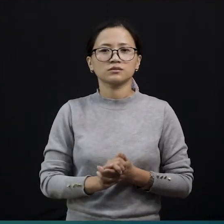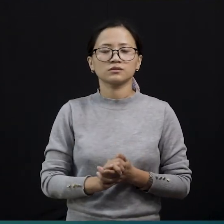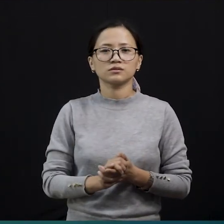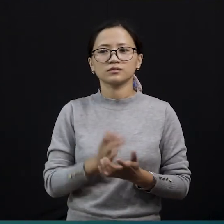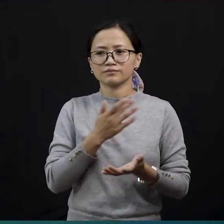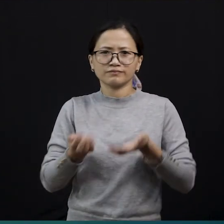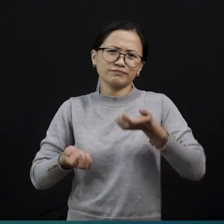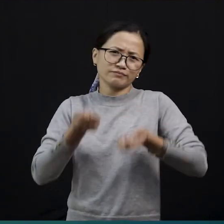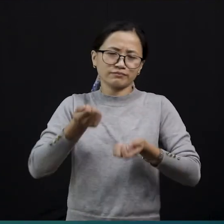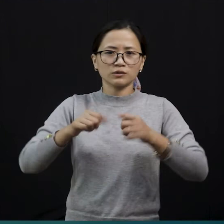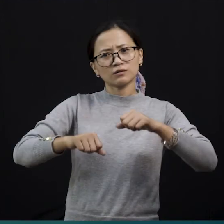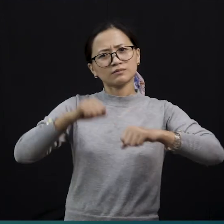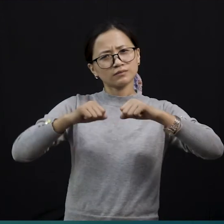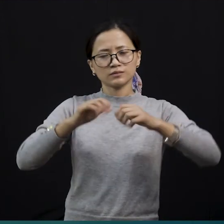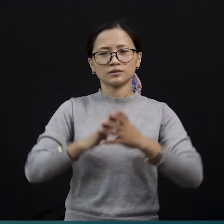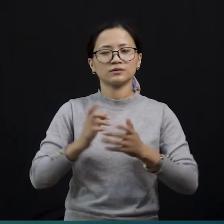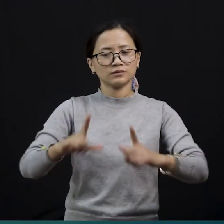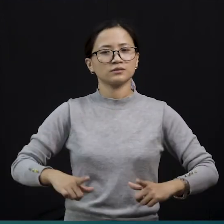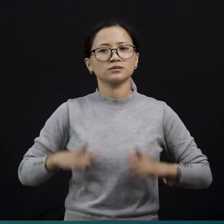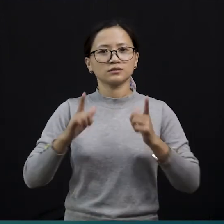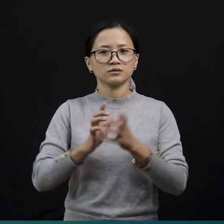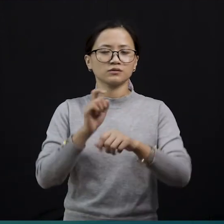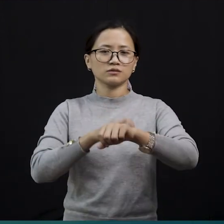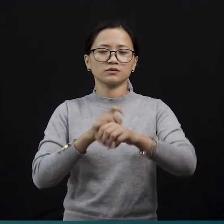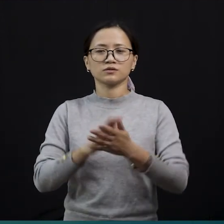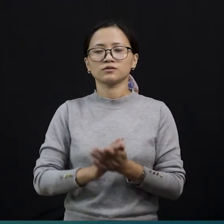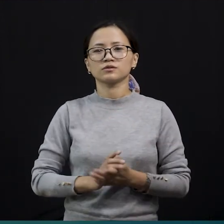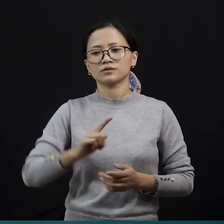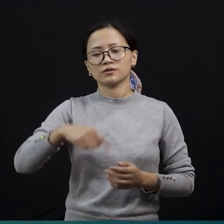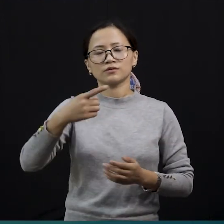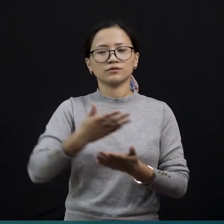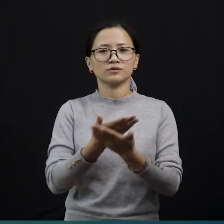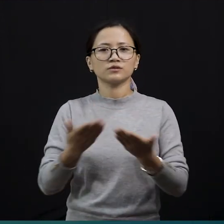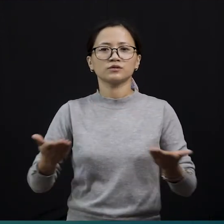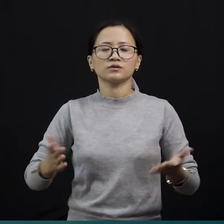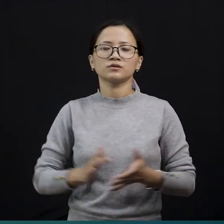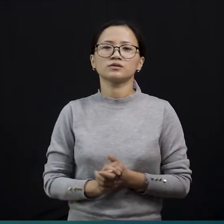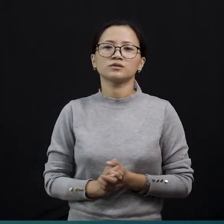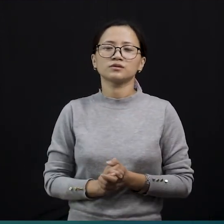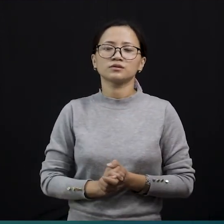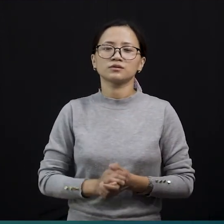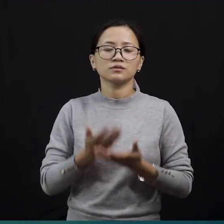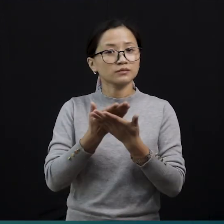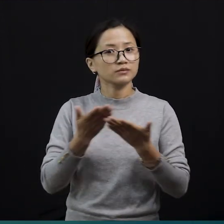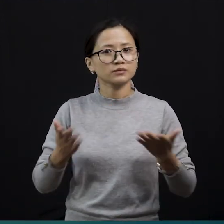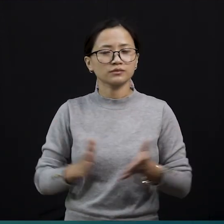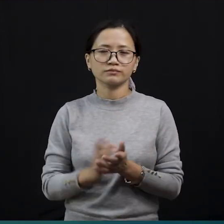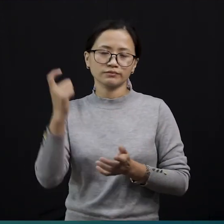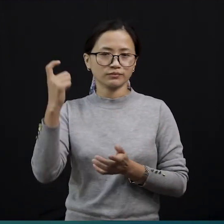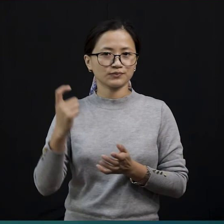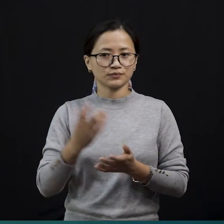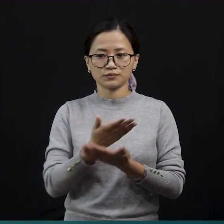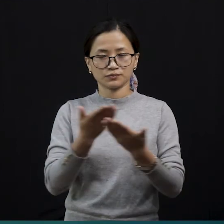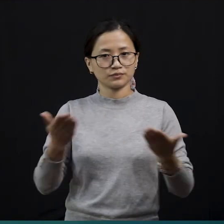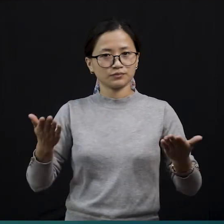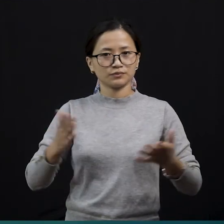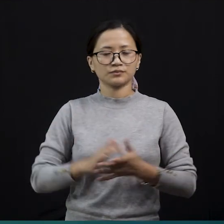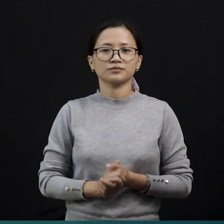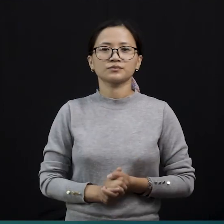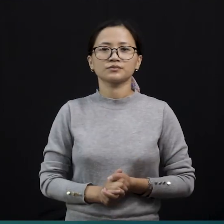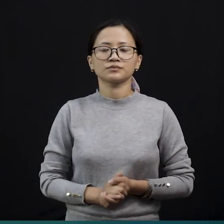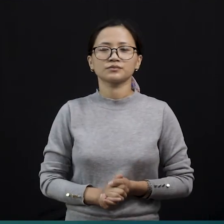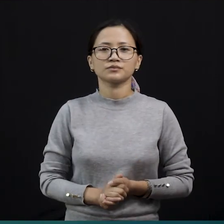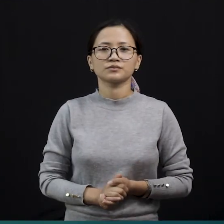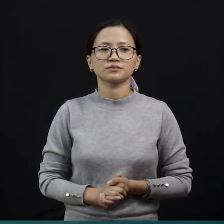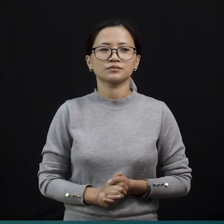of balanced life so that like they will give time for everything, whichever things are necessary for them.